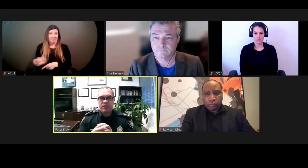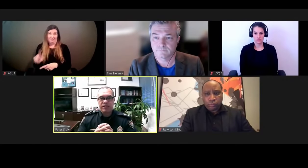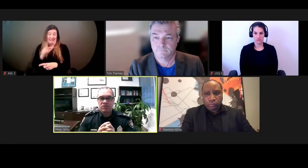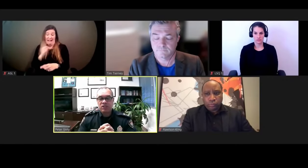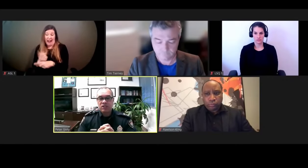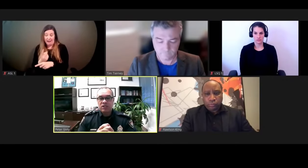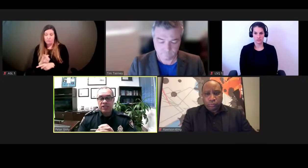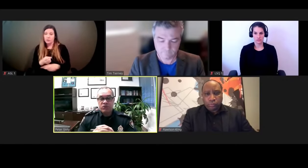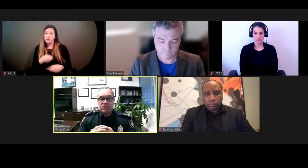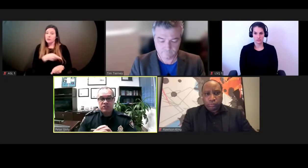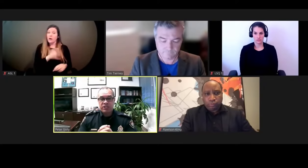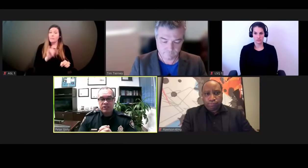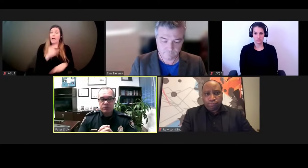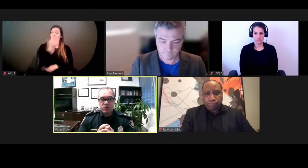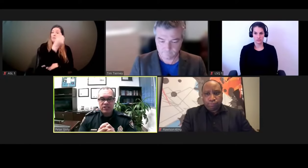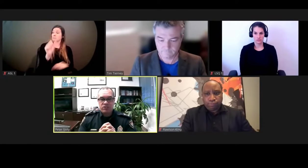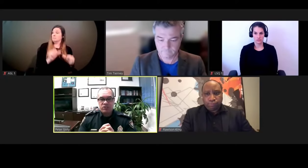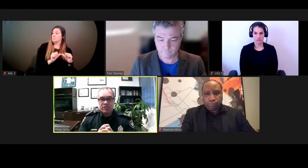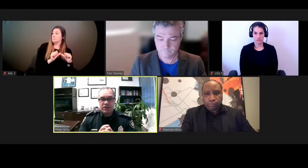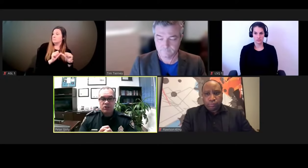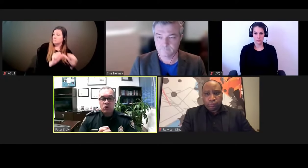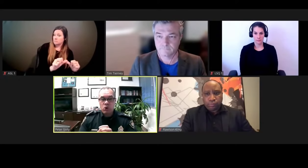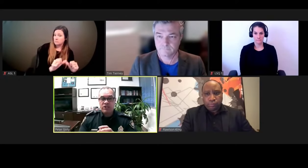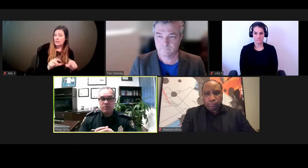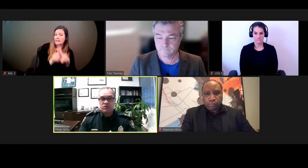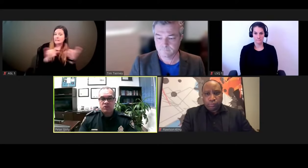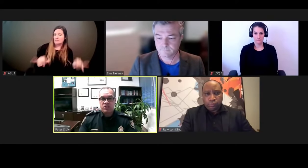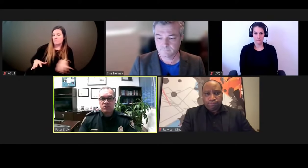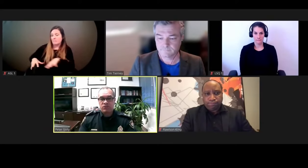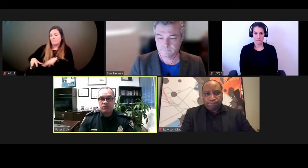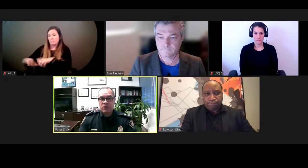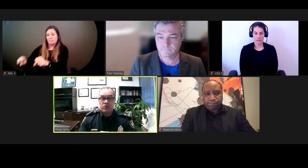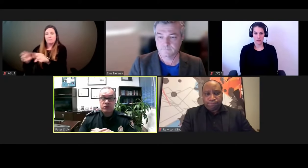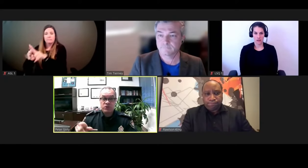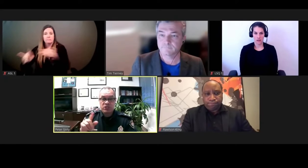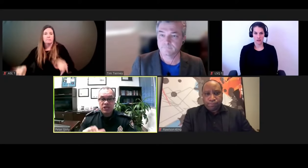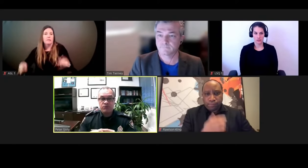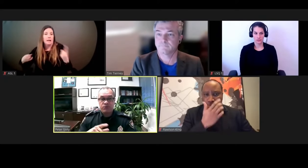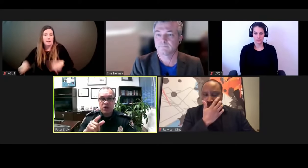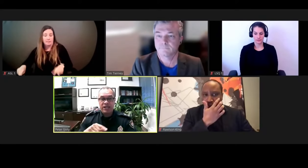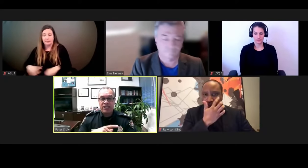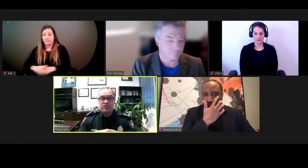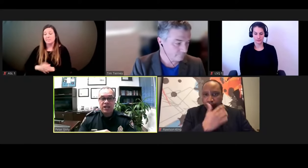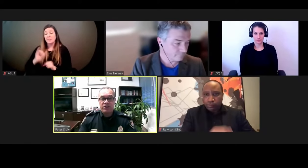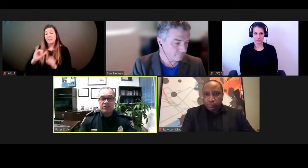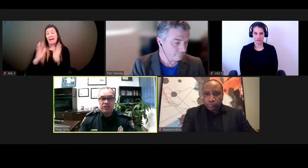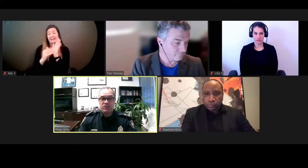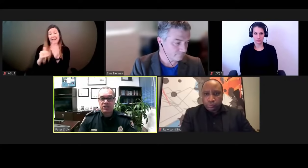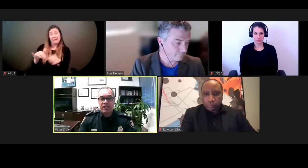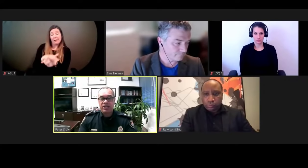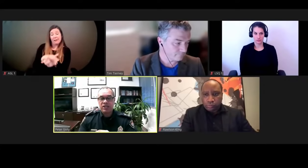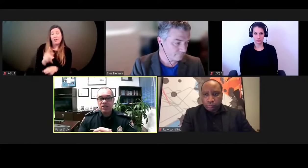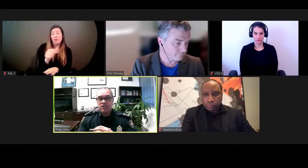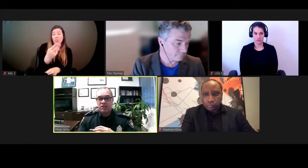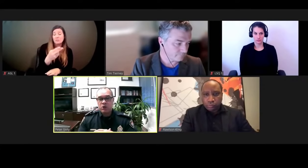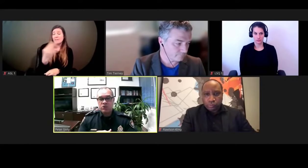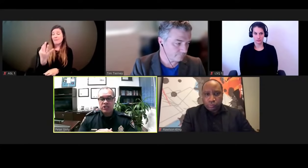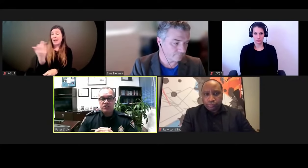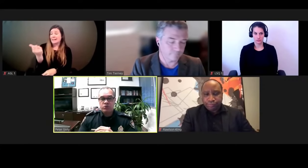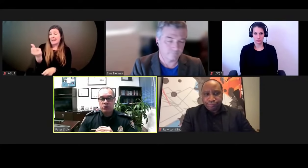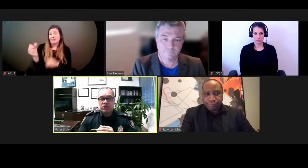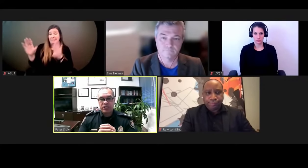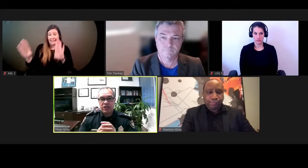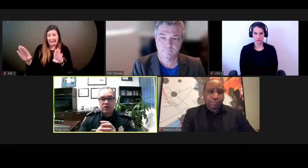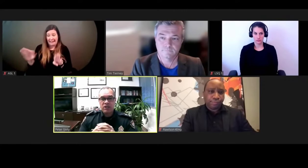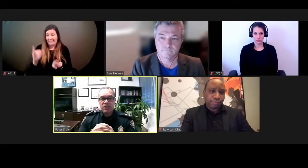taking place. Increasingly, as we transitioned out of the core demonstration of Thursday night, Friday, Saturday, and Sunday,